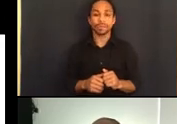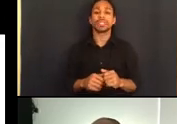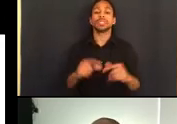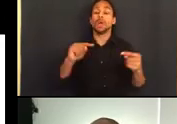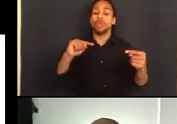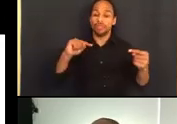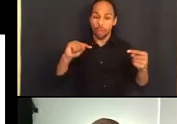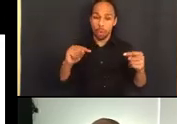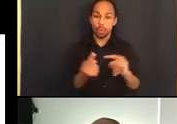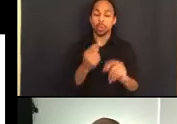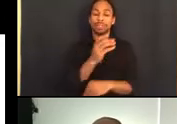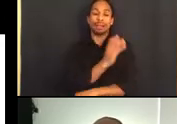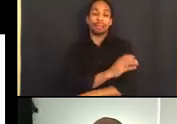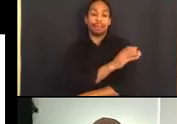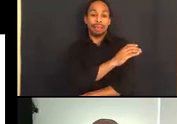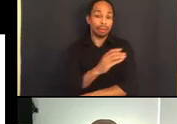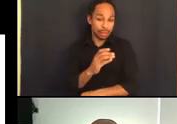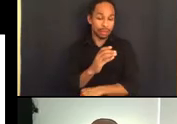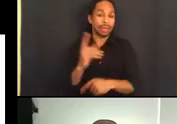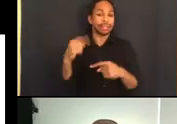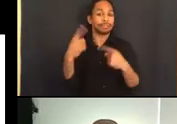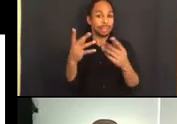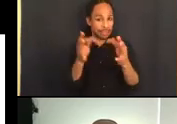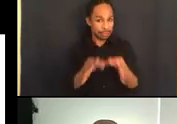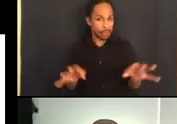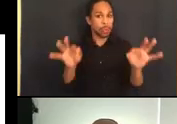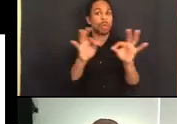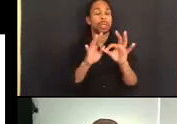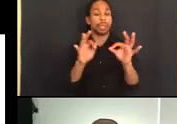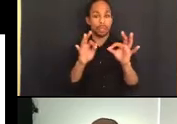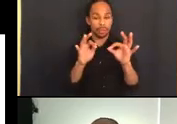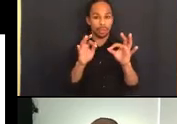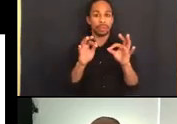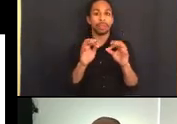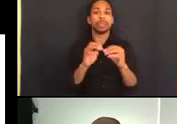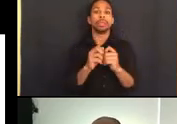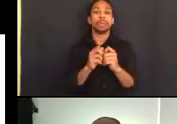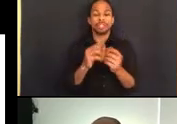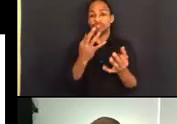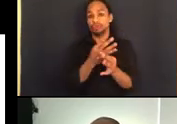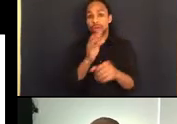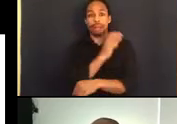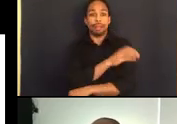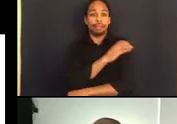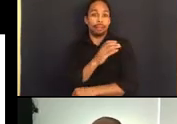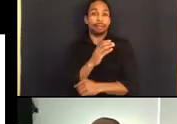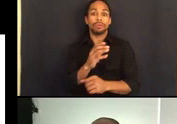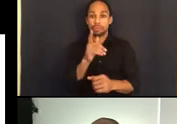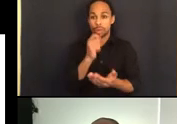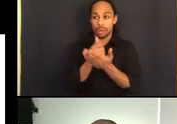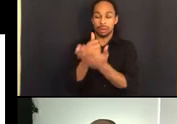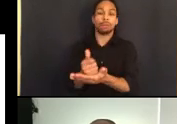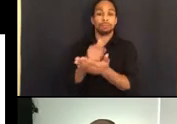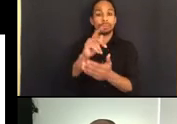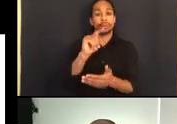of its founder, Dr. Patricia Zuniga, has operated monthly street clinics serving Tijuana's homeless and deportee